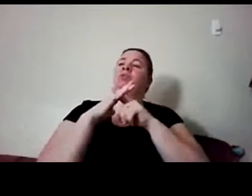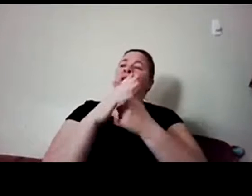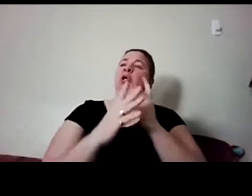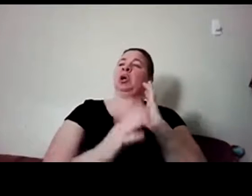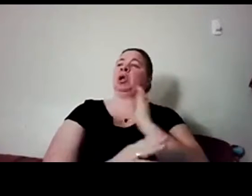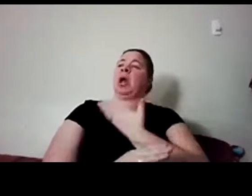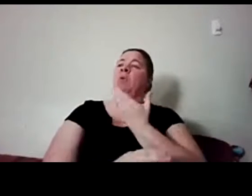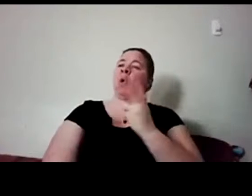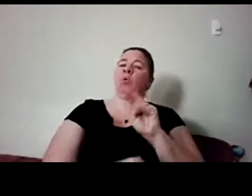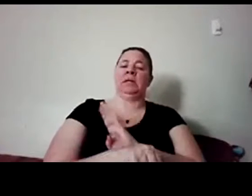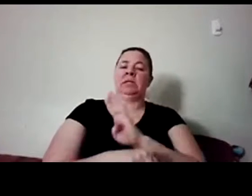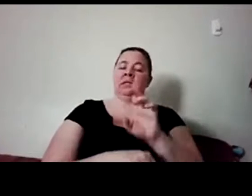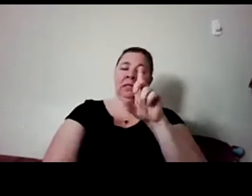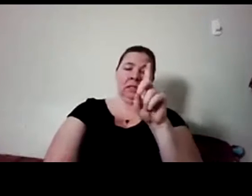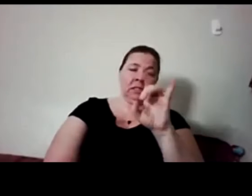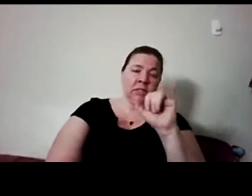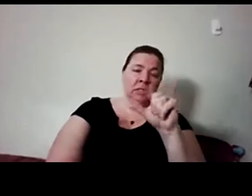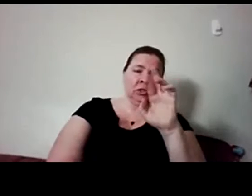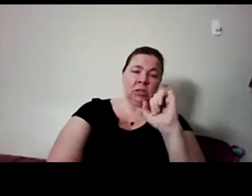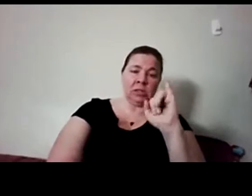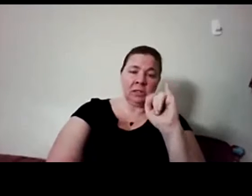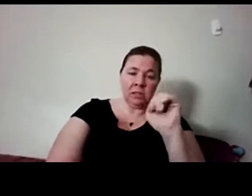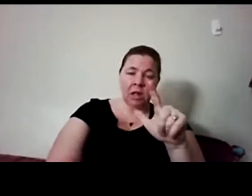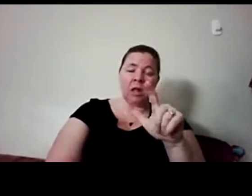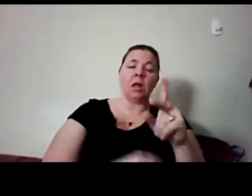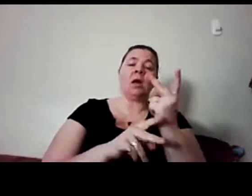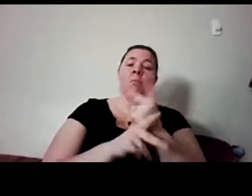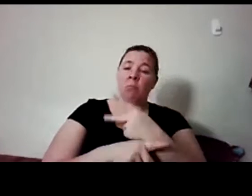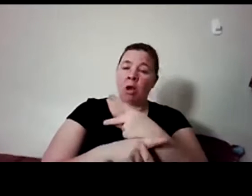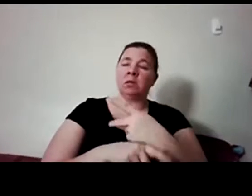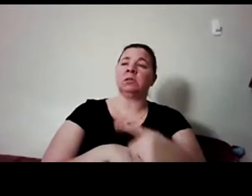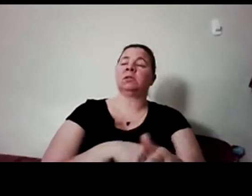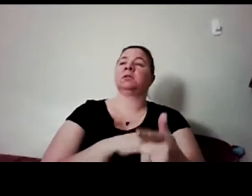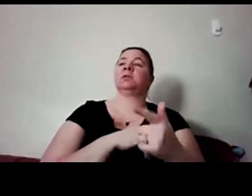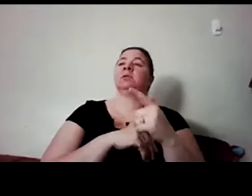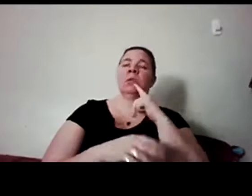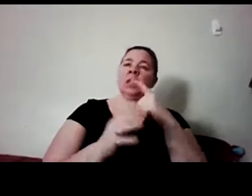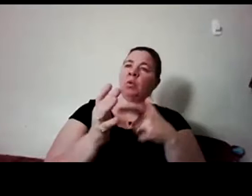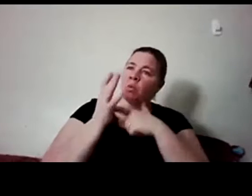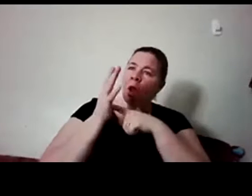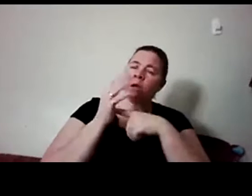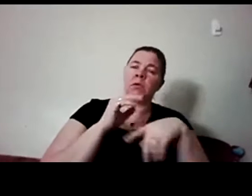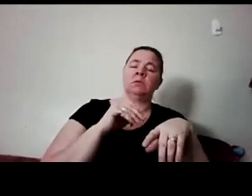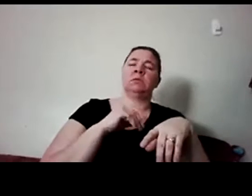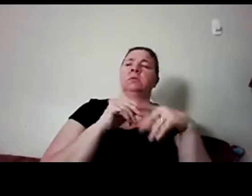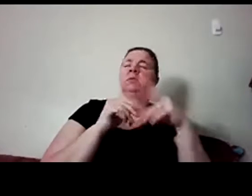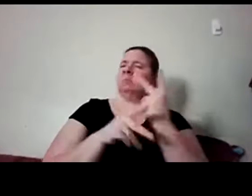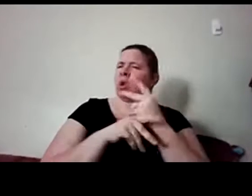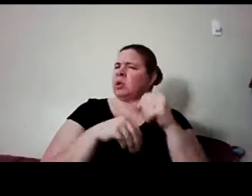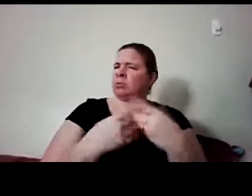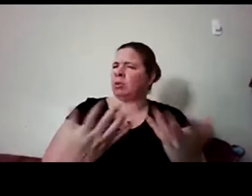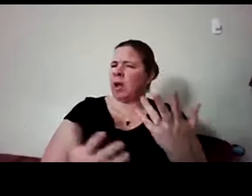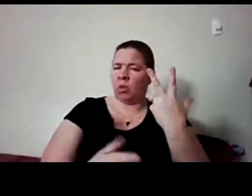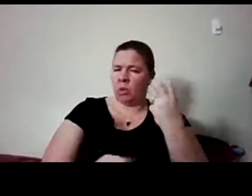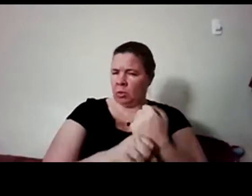legitimate, viable products, digital products. What kind of products we want to provide? So they're going to sit down and say, you know what? And I said 3